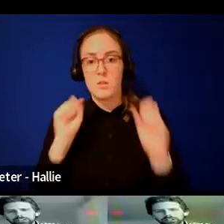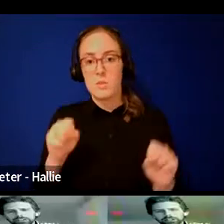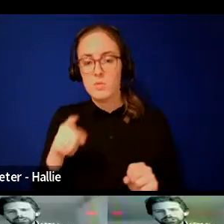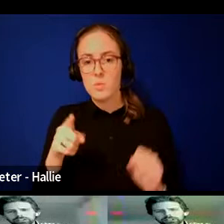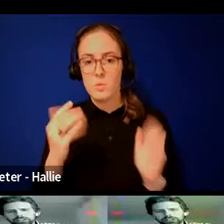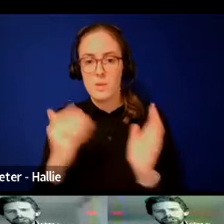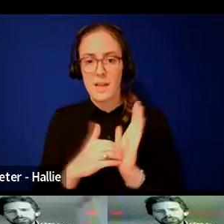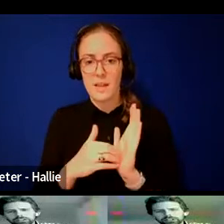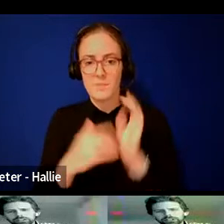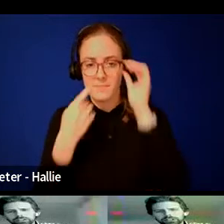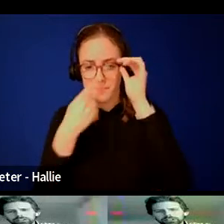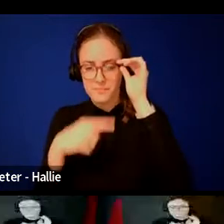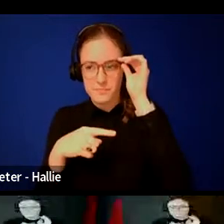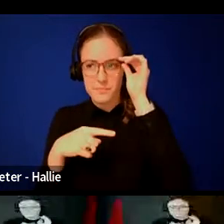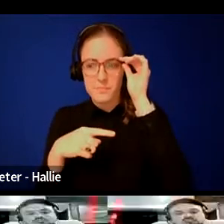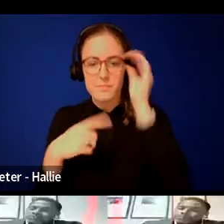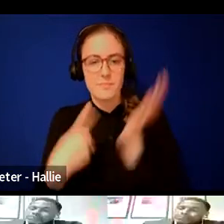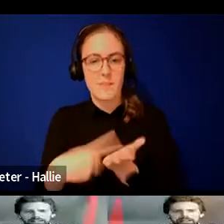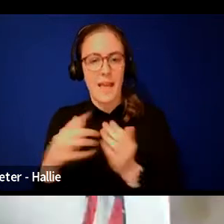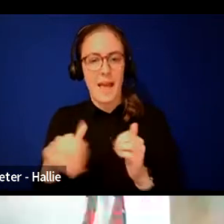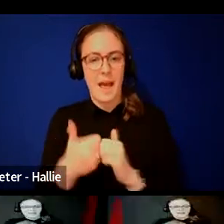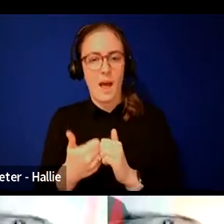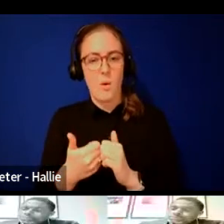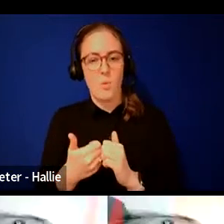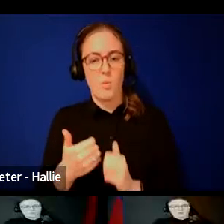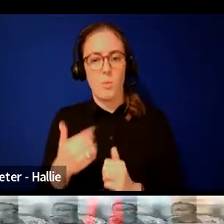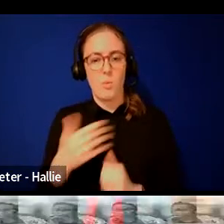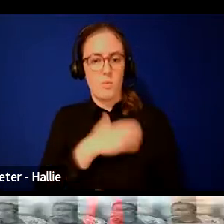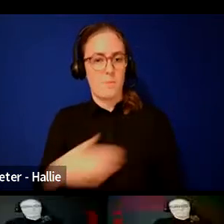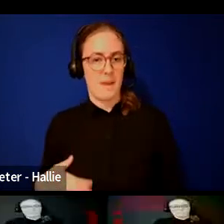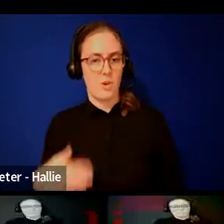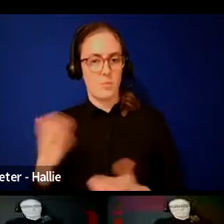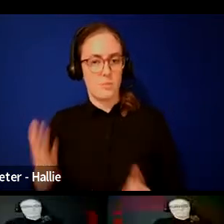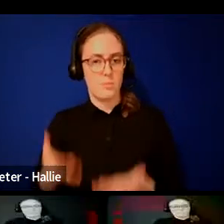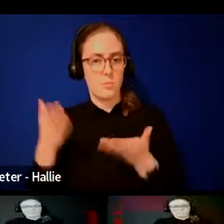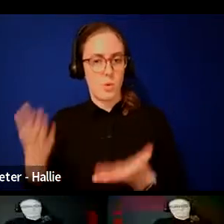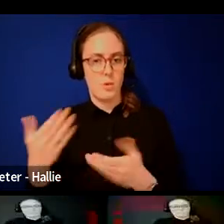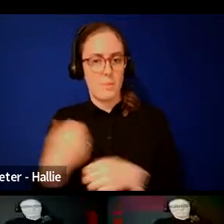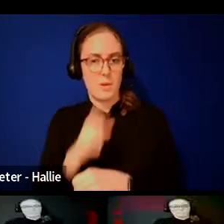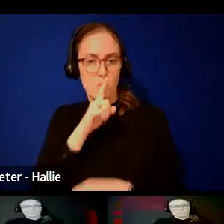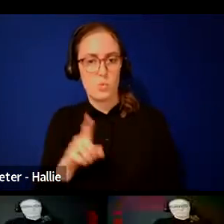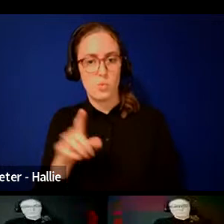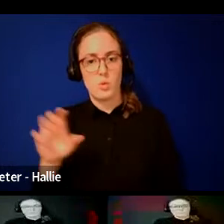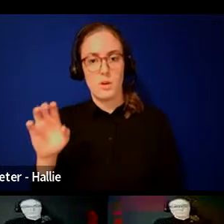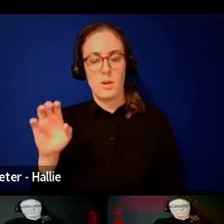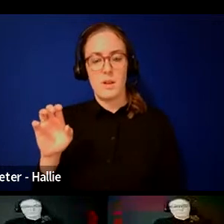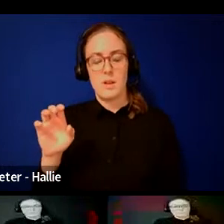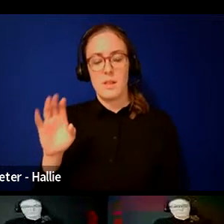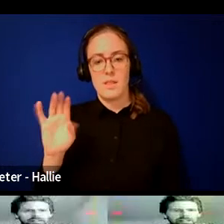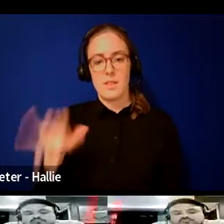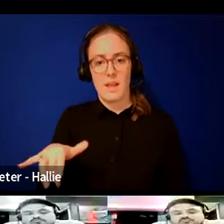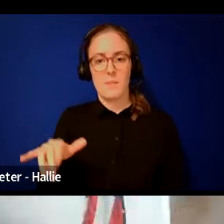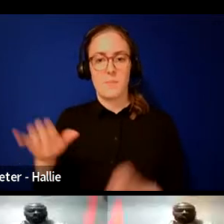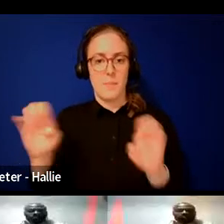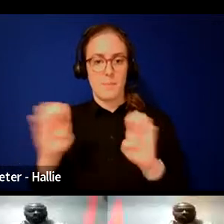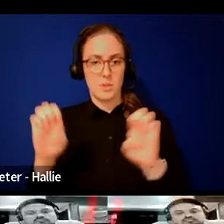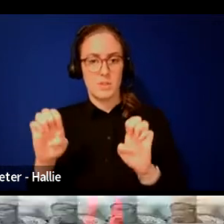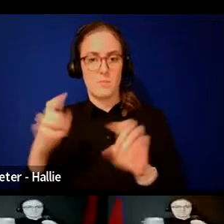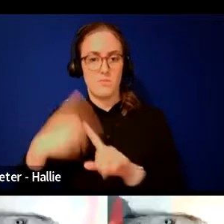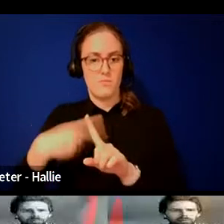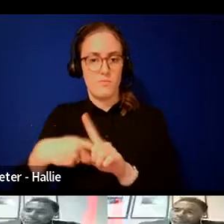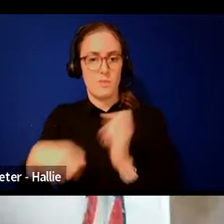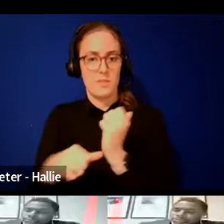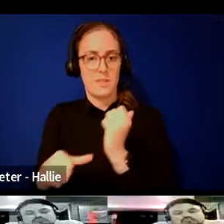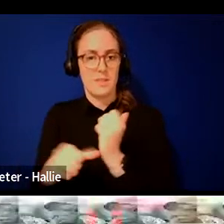how the mayor has proposed making emergency rental assistance available, and what, if any, plan you have to deal